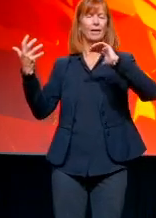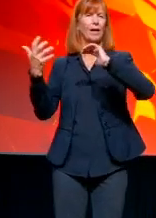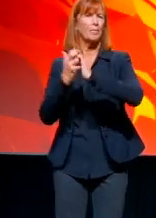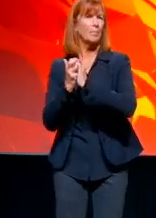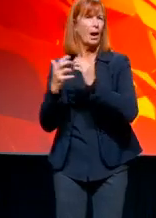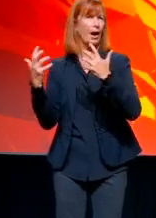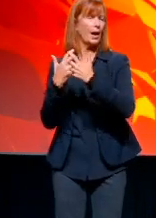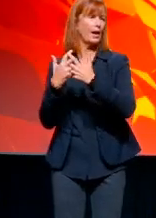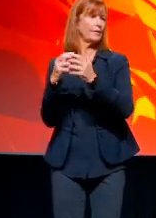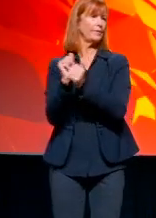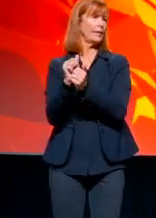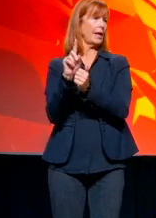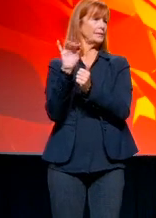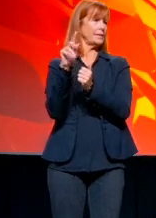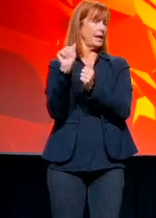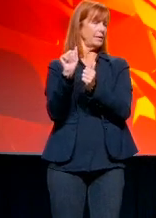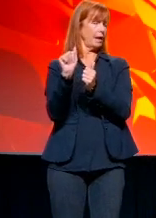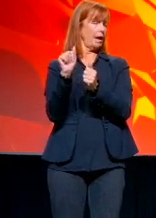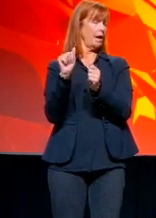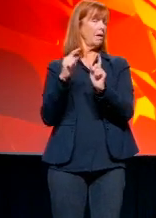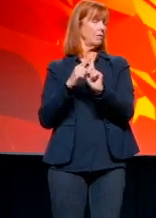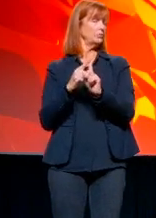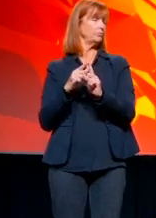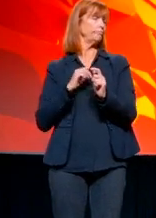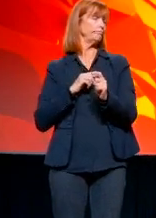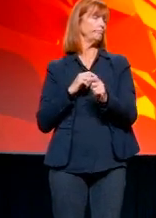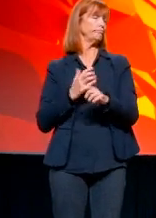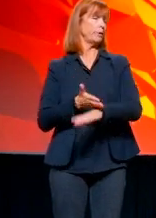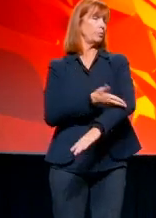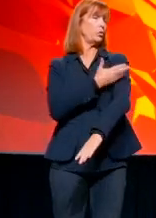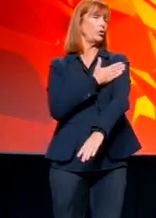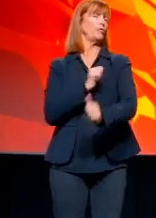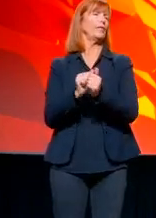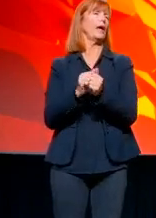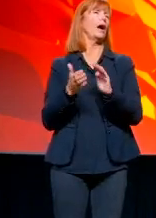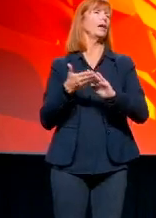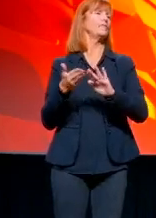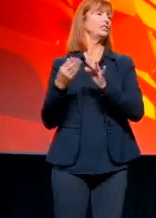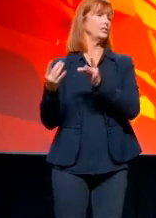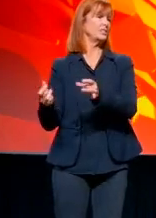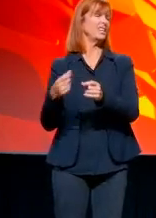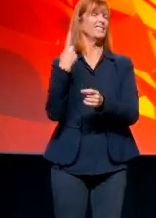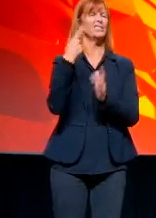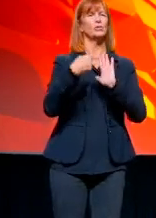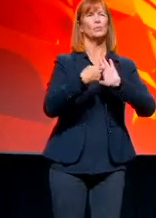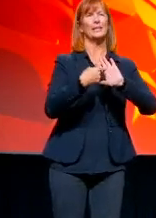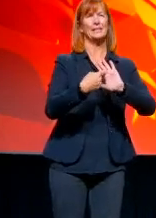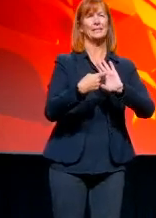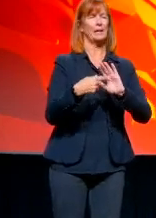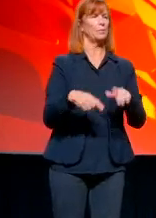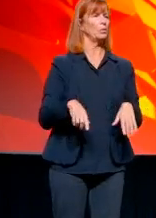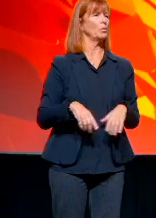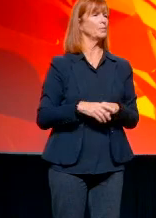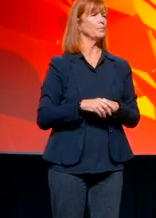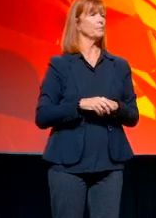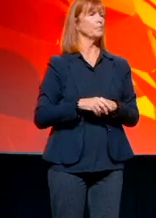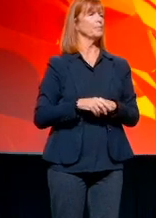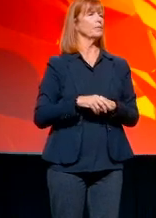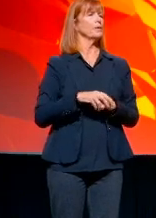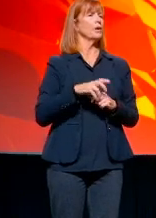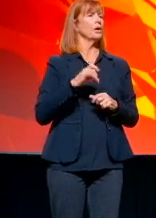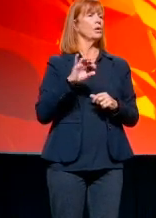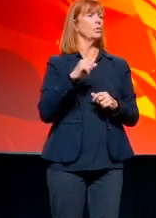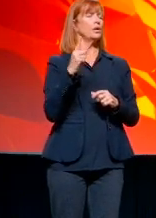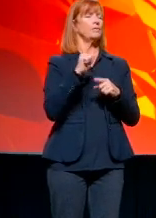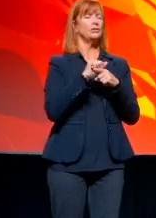also in turn improve the robustness and generalization in the real robot execution. So this is one example that we show. What if you only train with